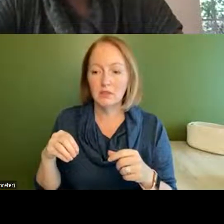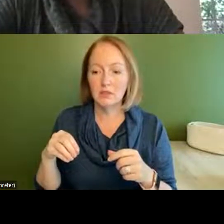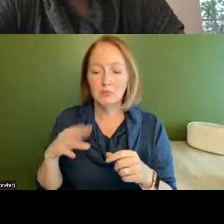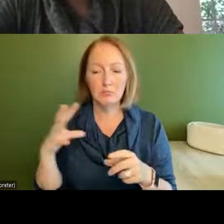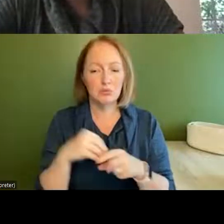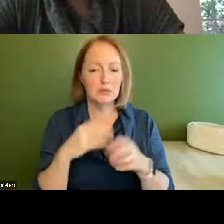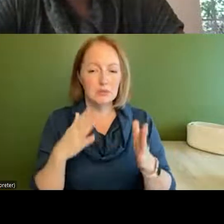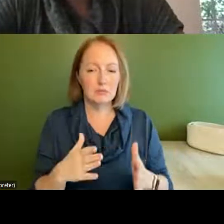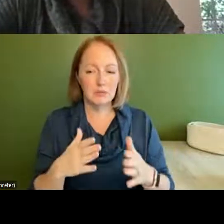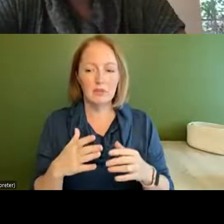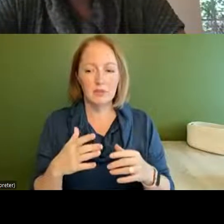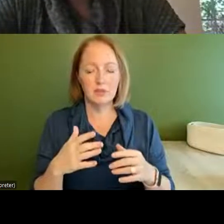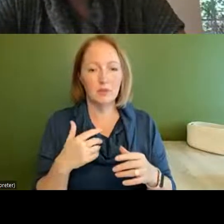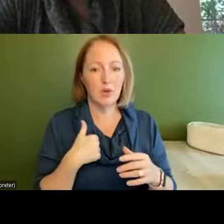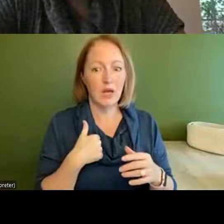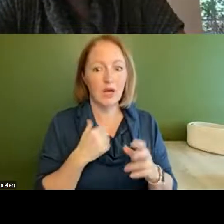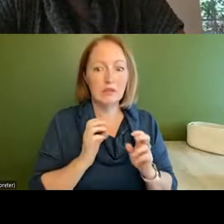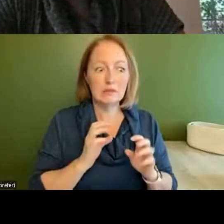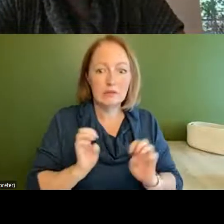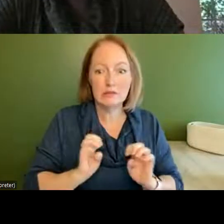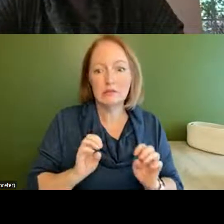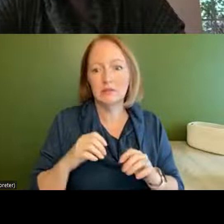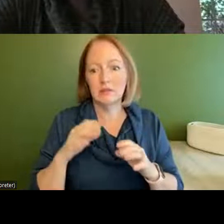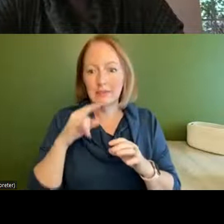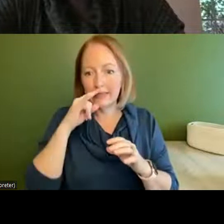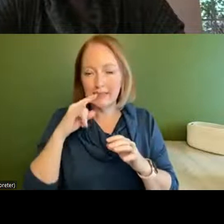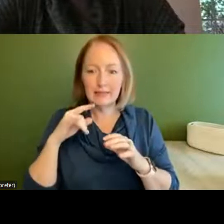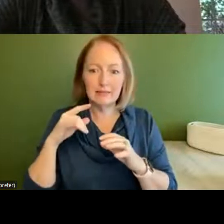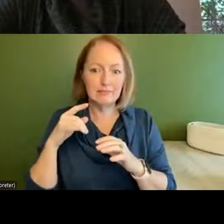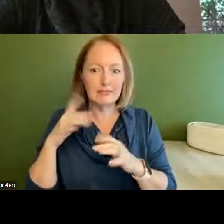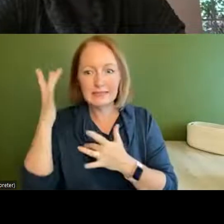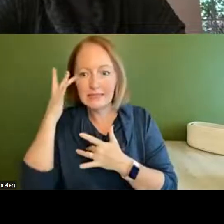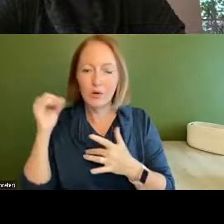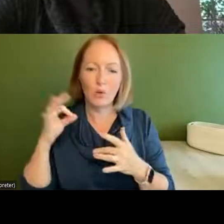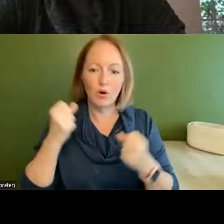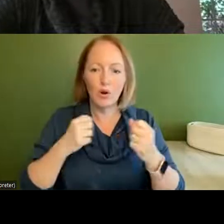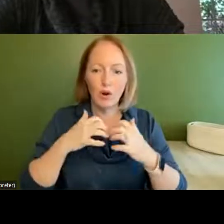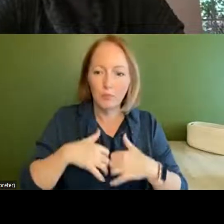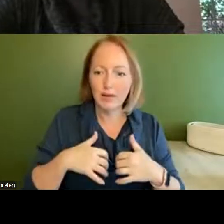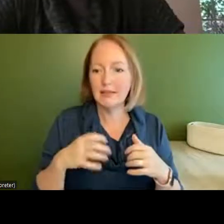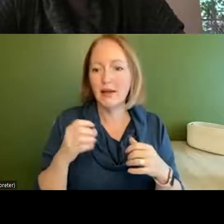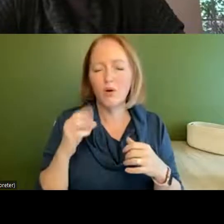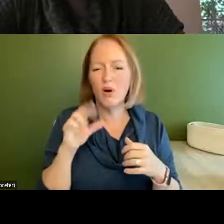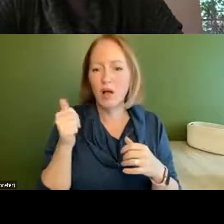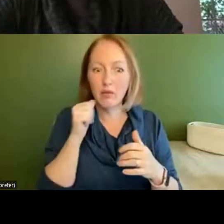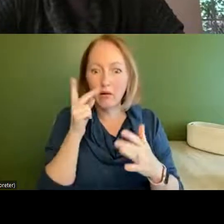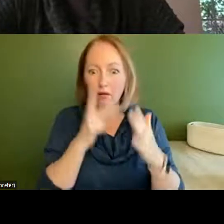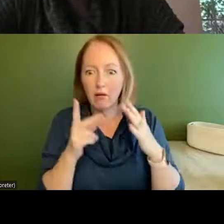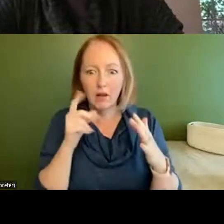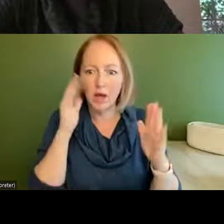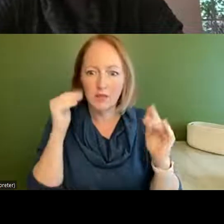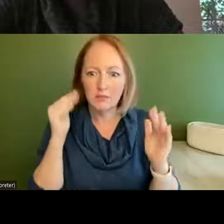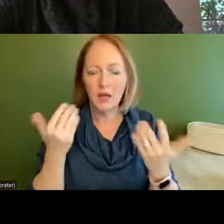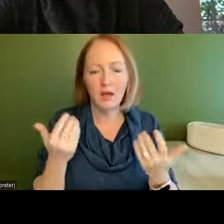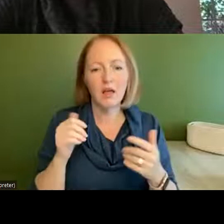participant who had an urgent childcare problem or had a car breakdown or had some other kind of unanticipated problem,